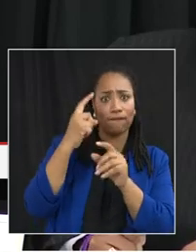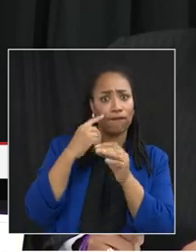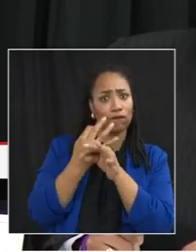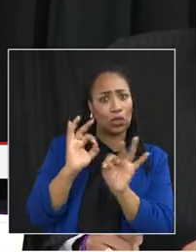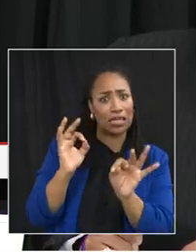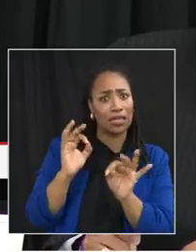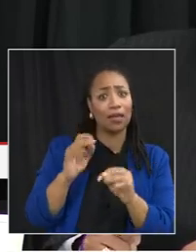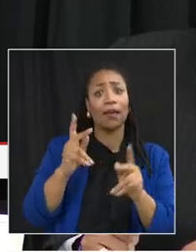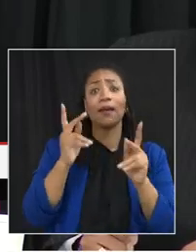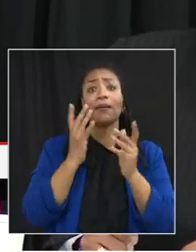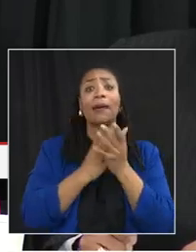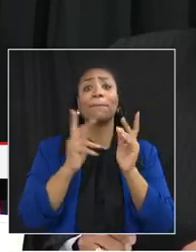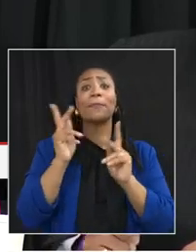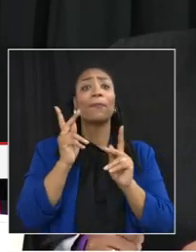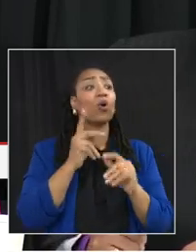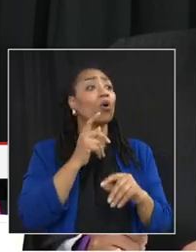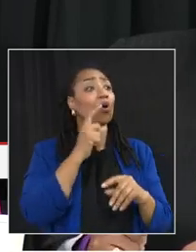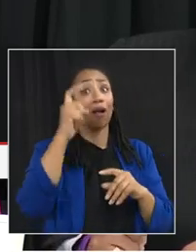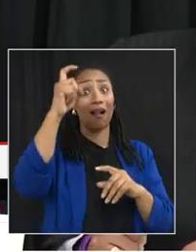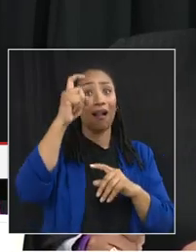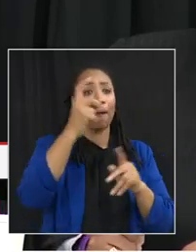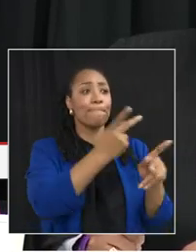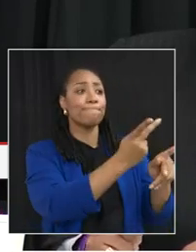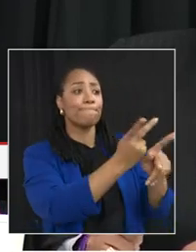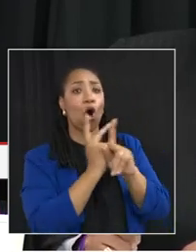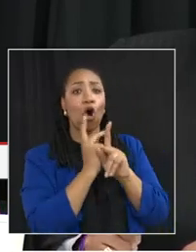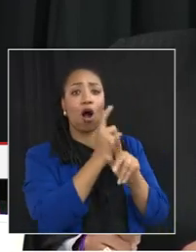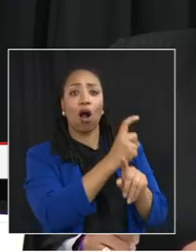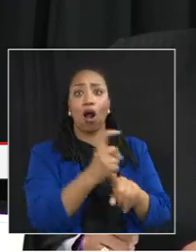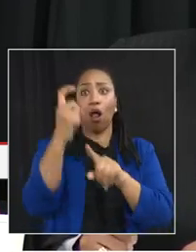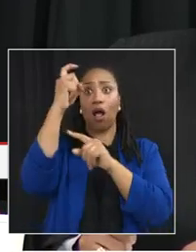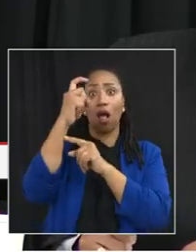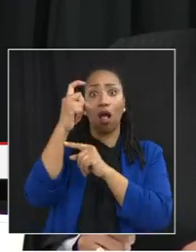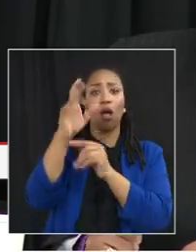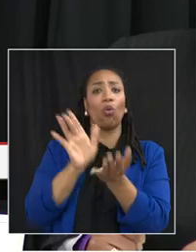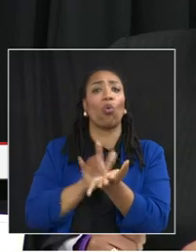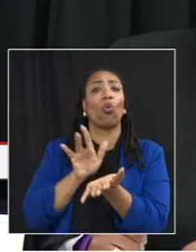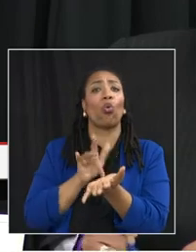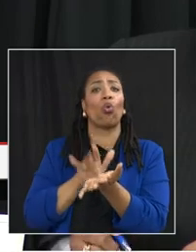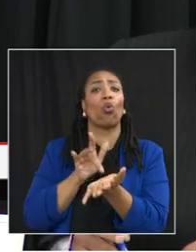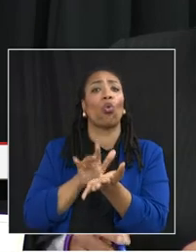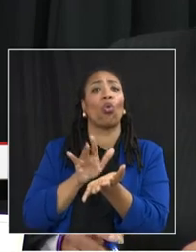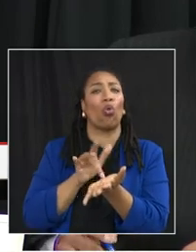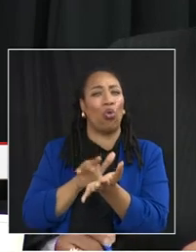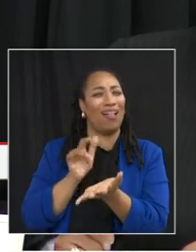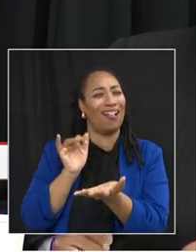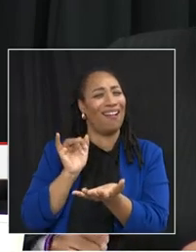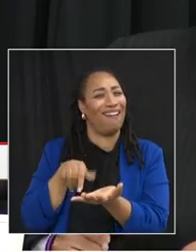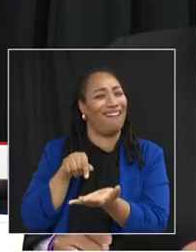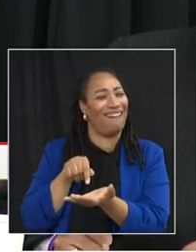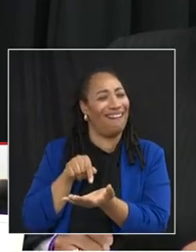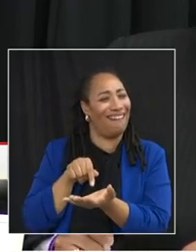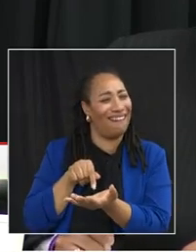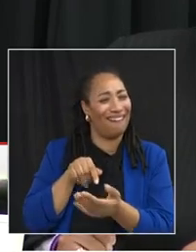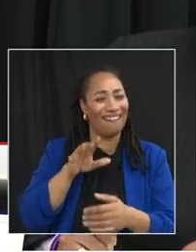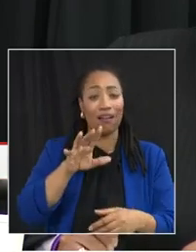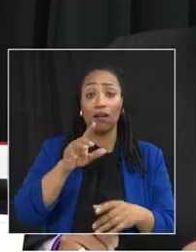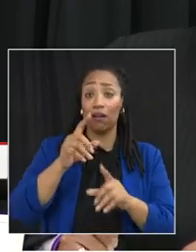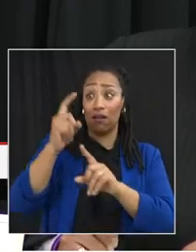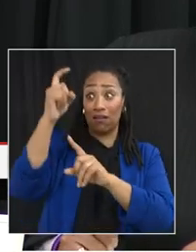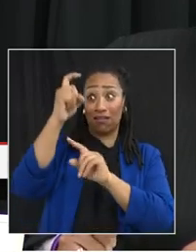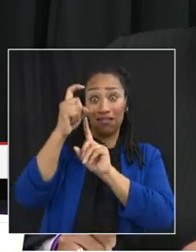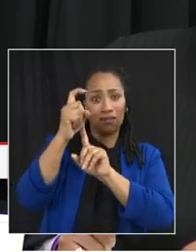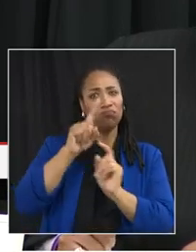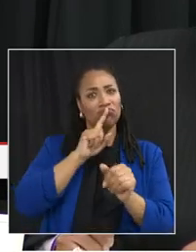placard. So the intent of it was to be available for people with disabilities. The effect of it, it never was.